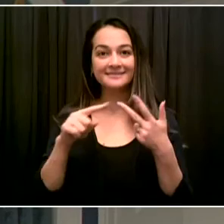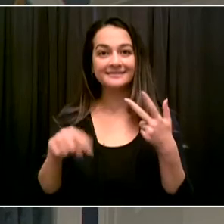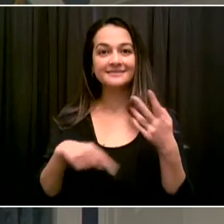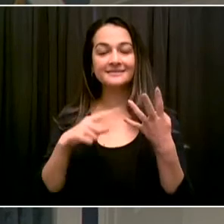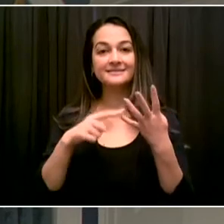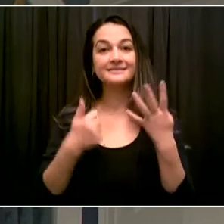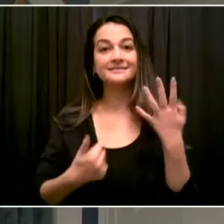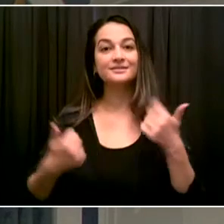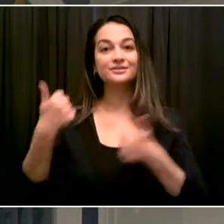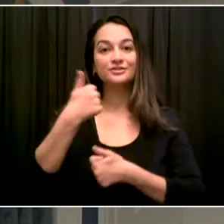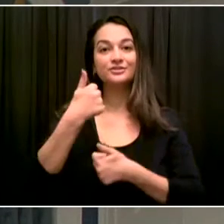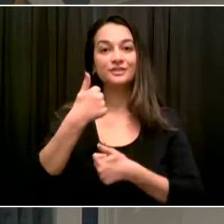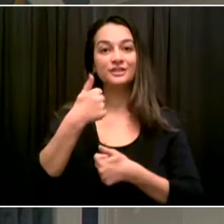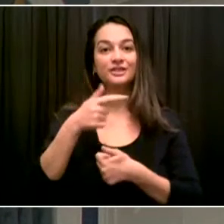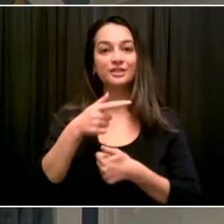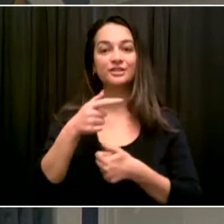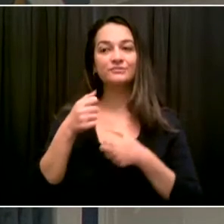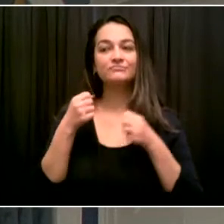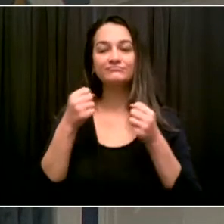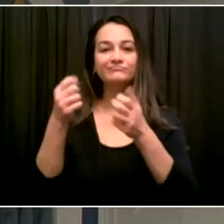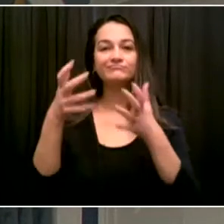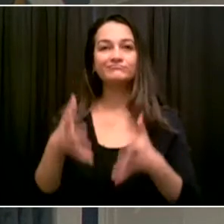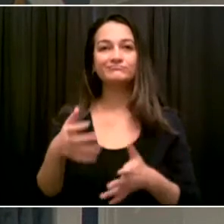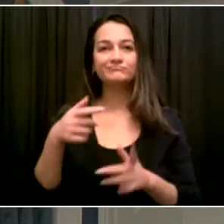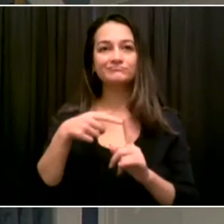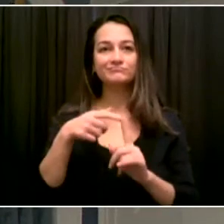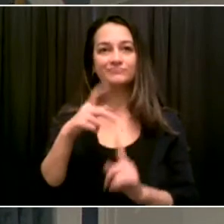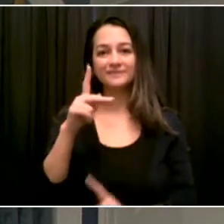to Juliet from 1010 Wins.